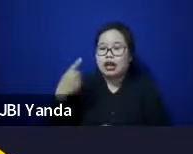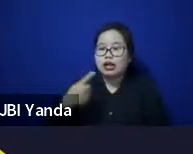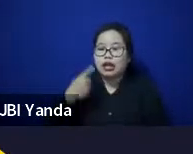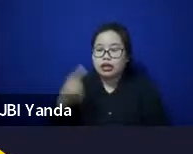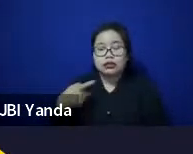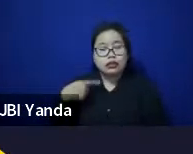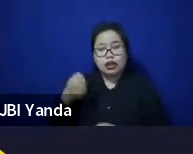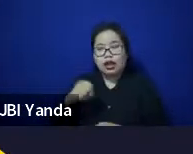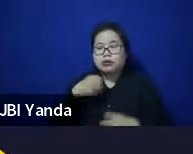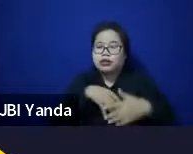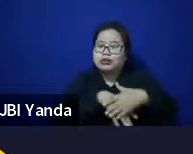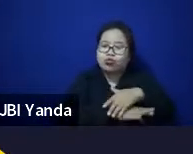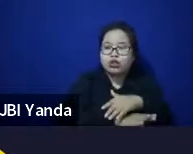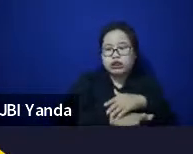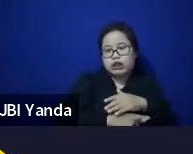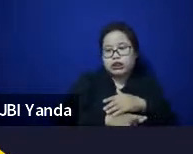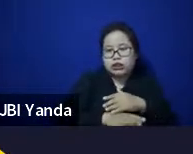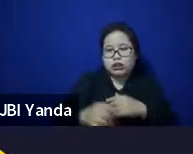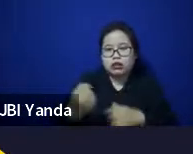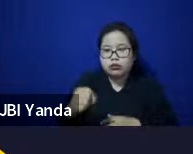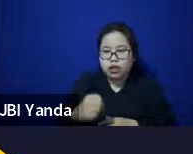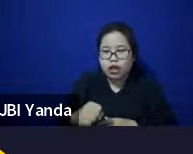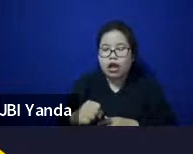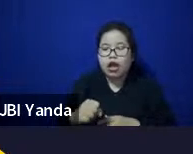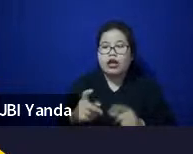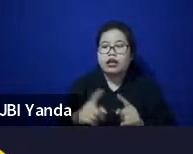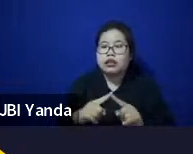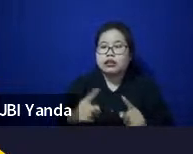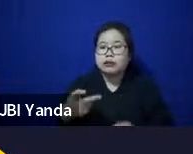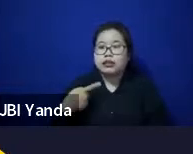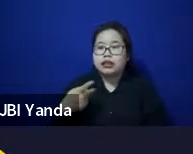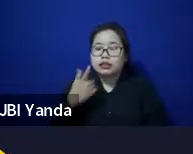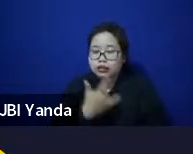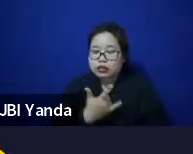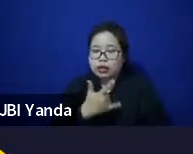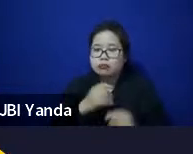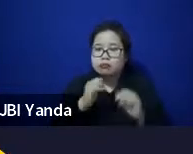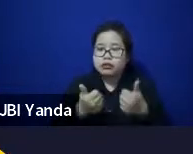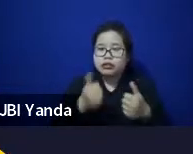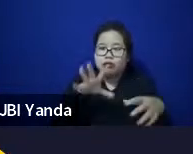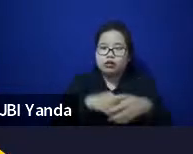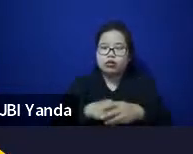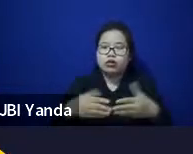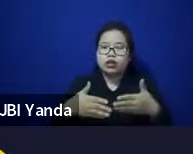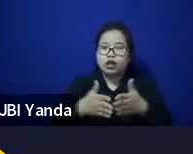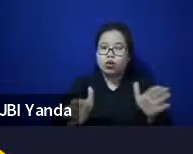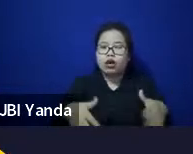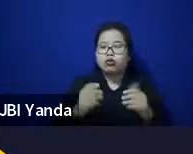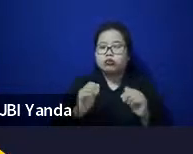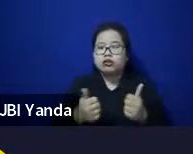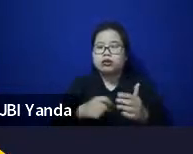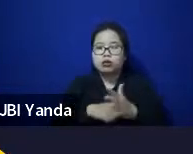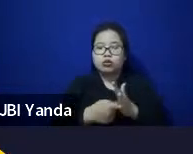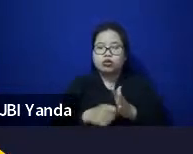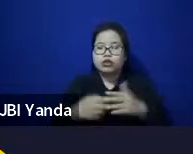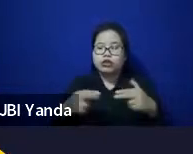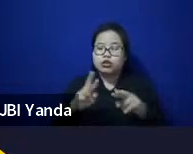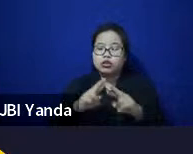away in rooms and lock them up and throw away the key. That's